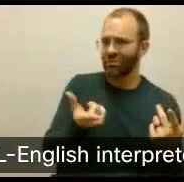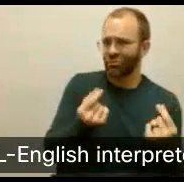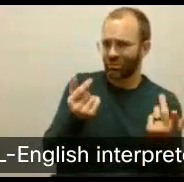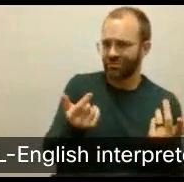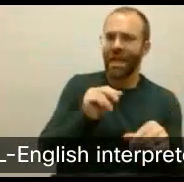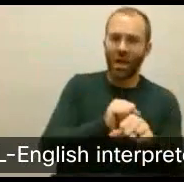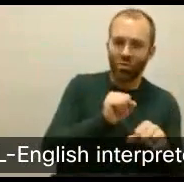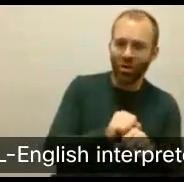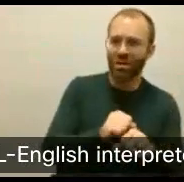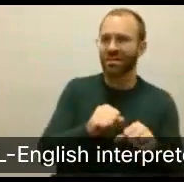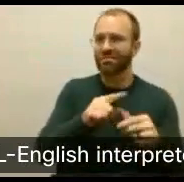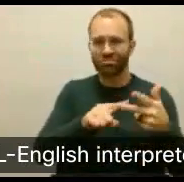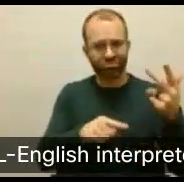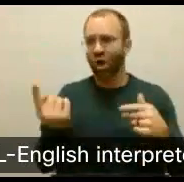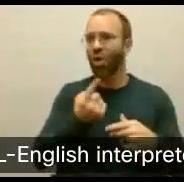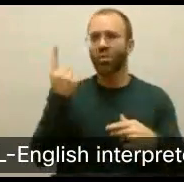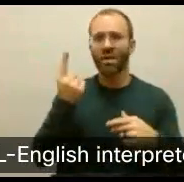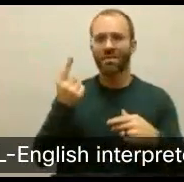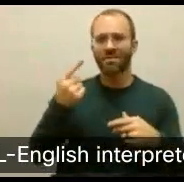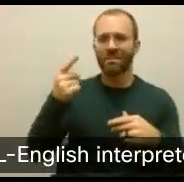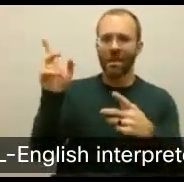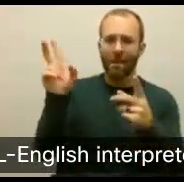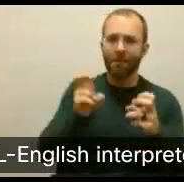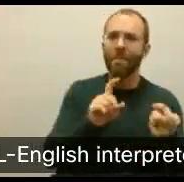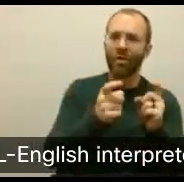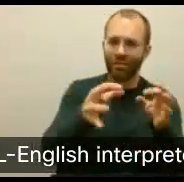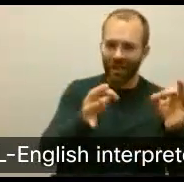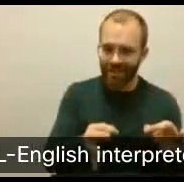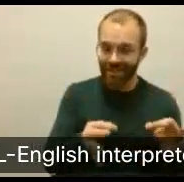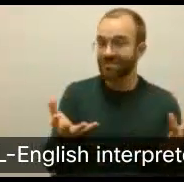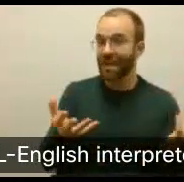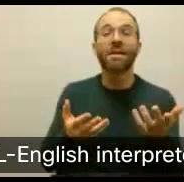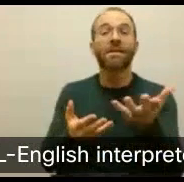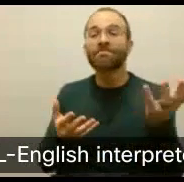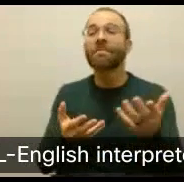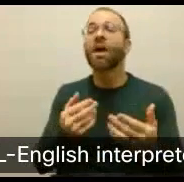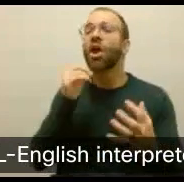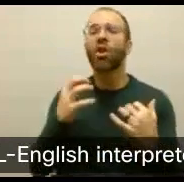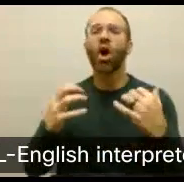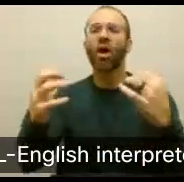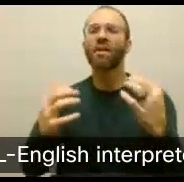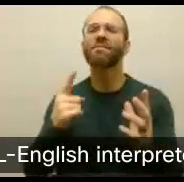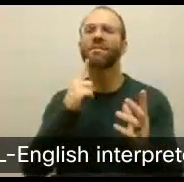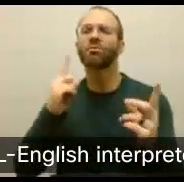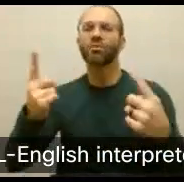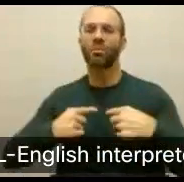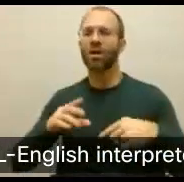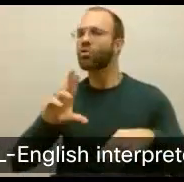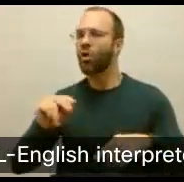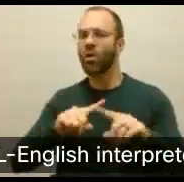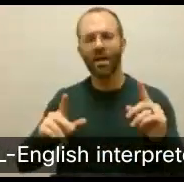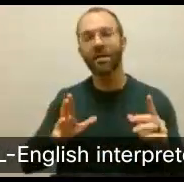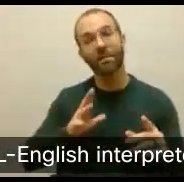work all the time. And I won't get any responses from the audience at this moment, but I'd like you to think about this question. Can you think